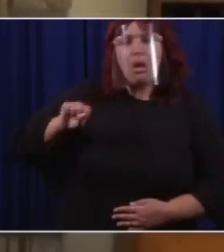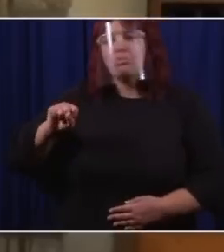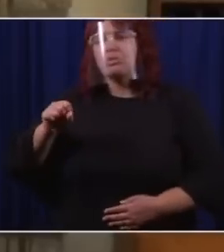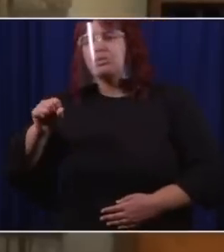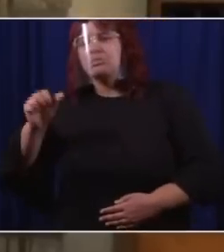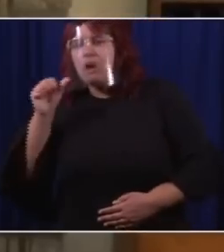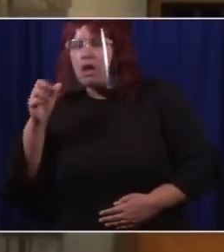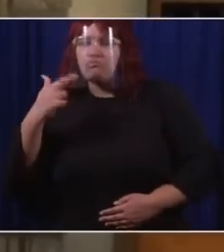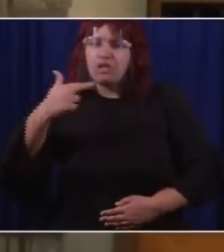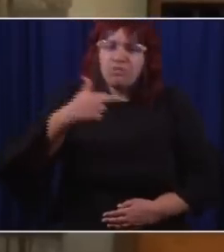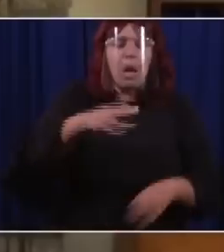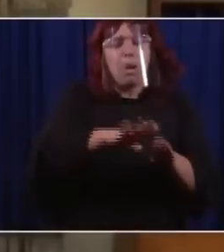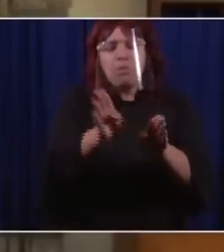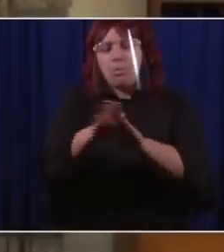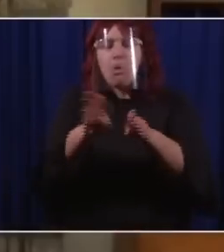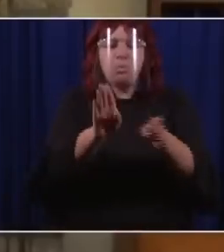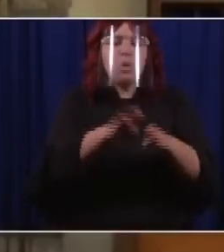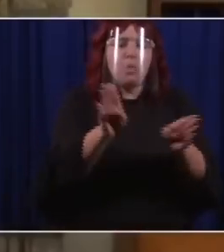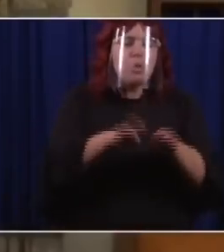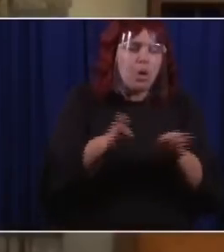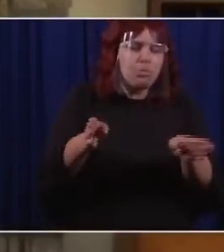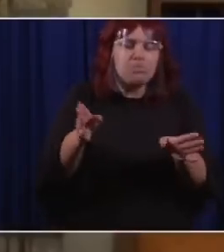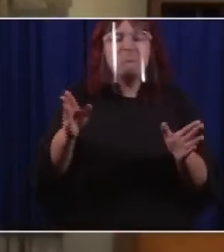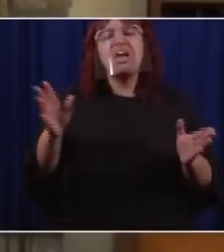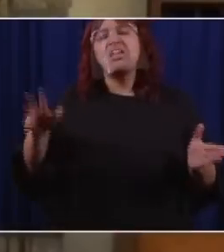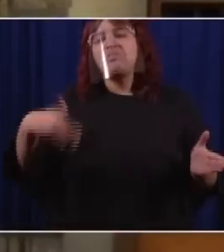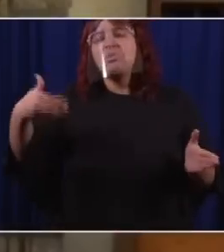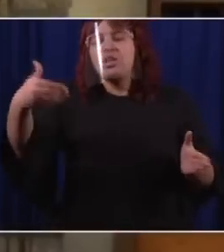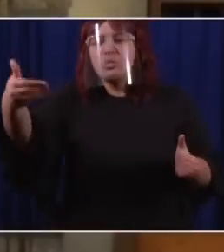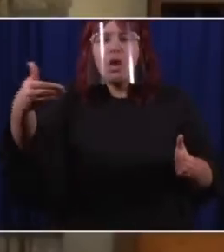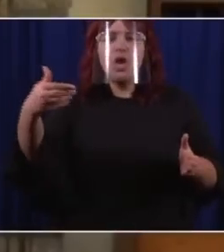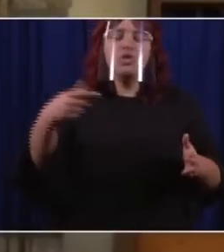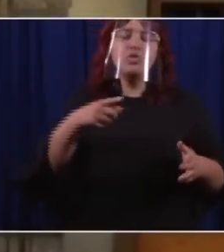And every once in a while, you would give us one of the anecdotes